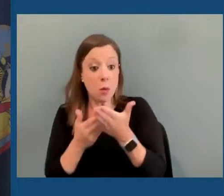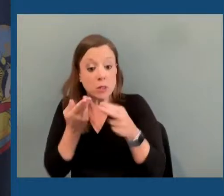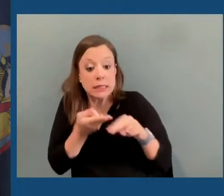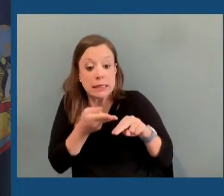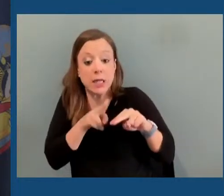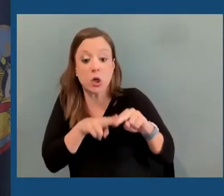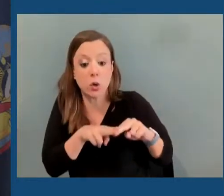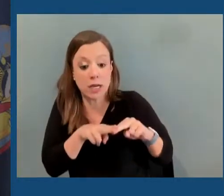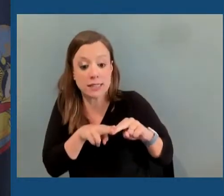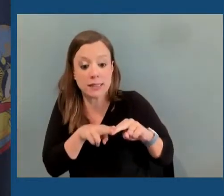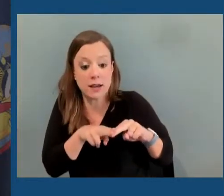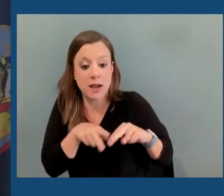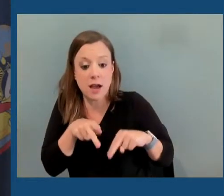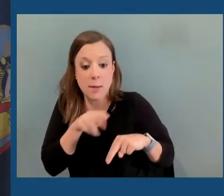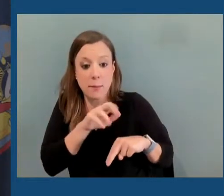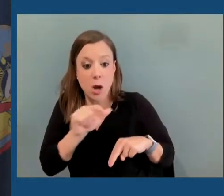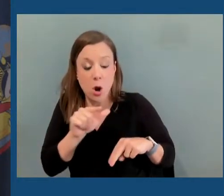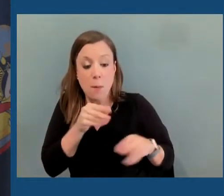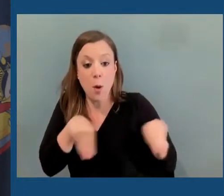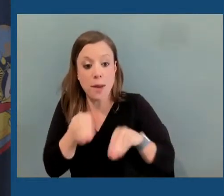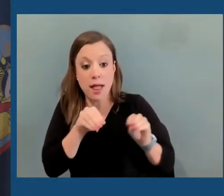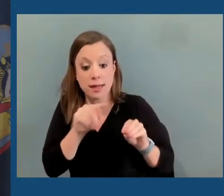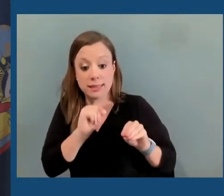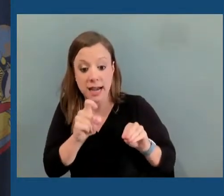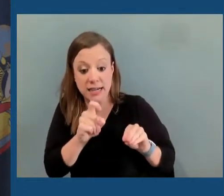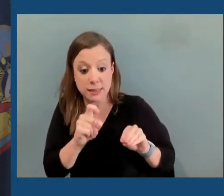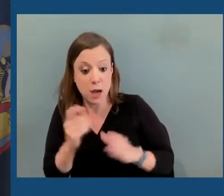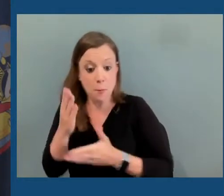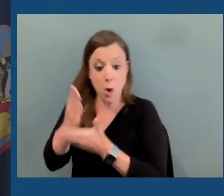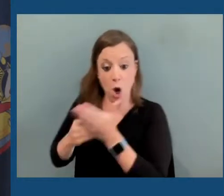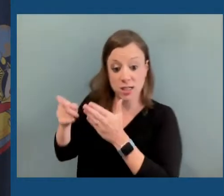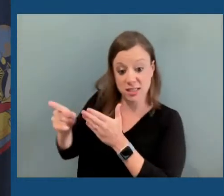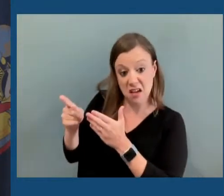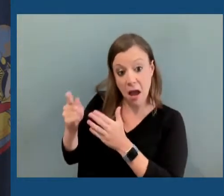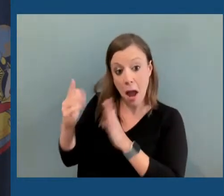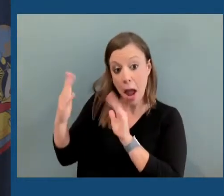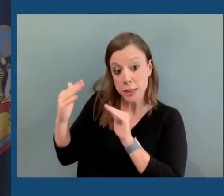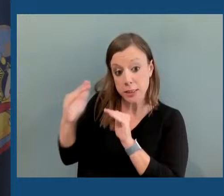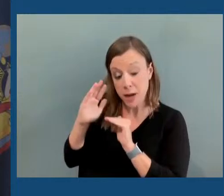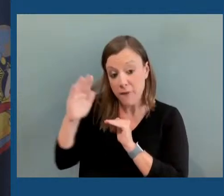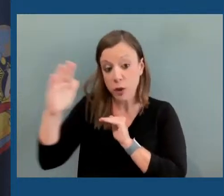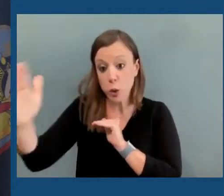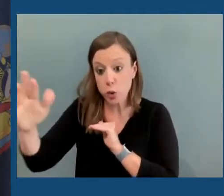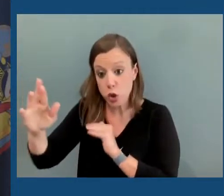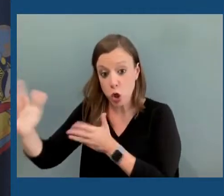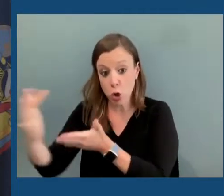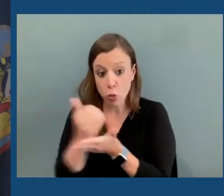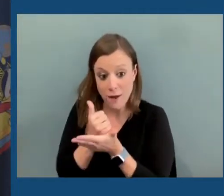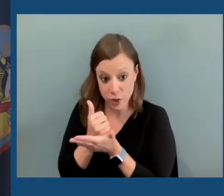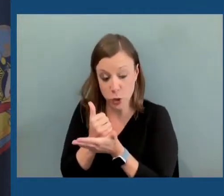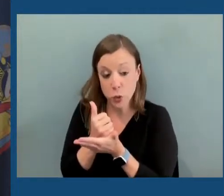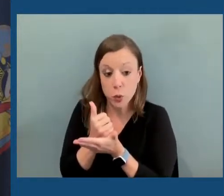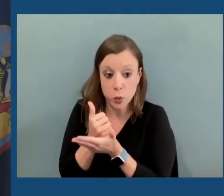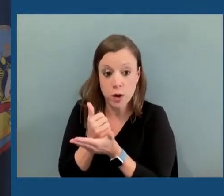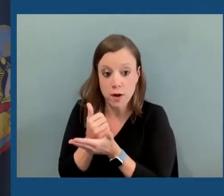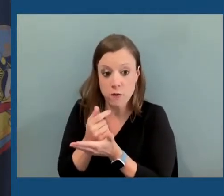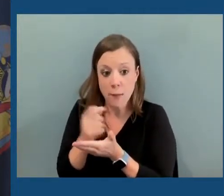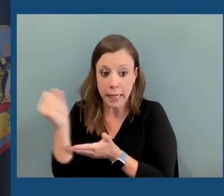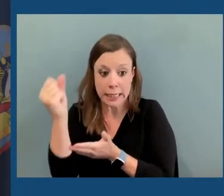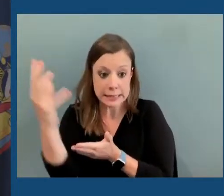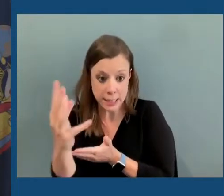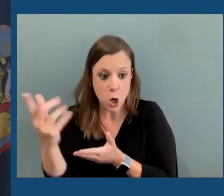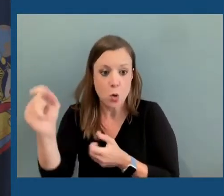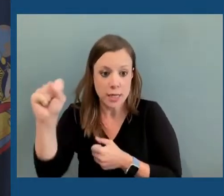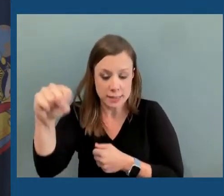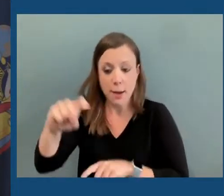Part of it was anticipated future revenues from casinos, which will not materialize for some time. So the point